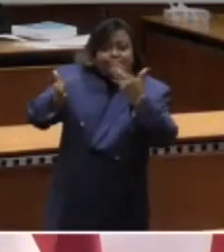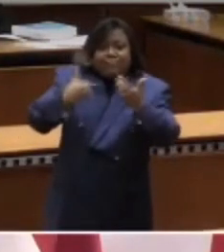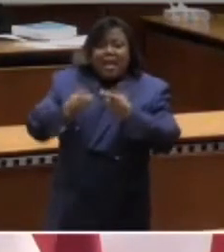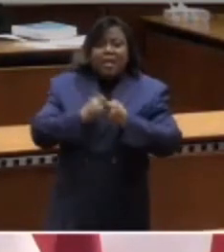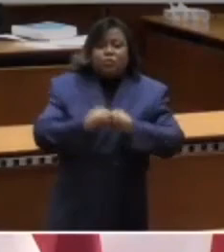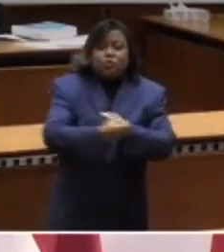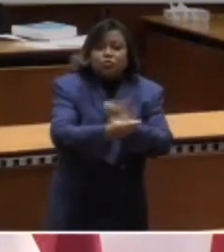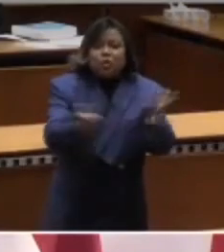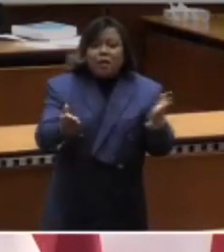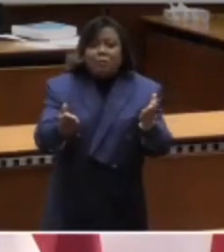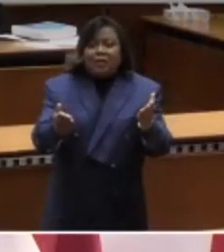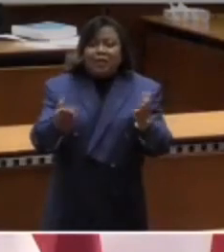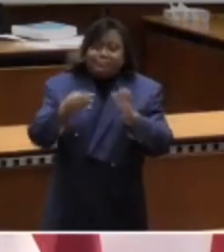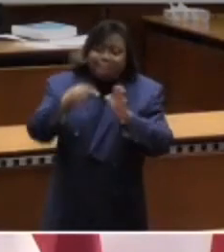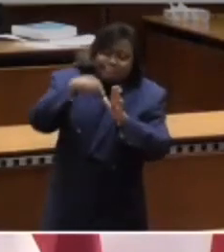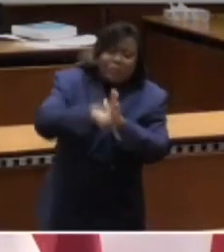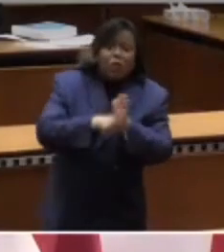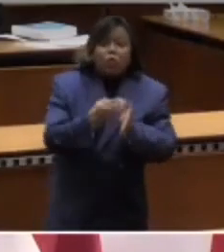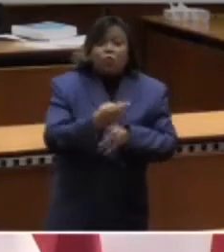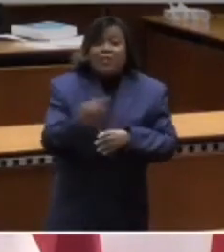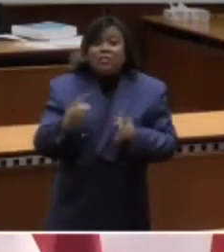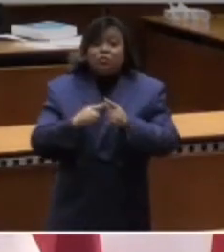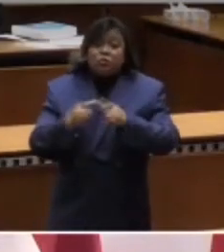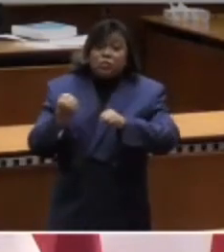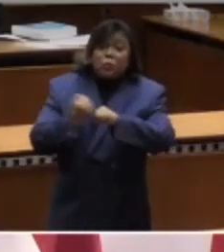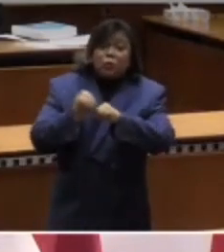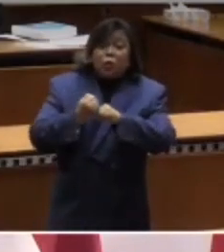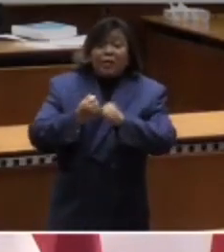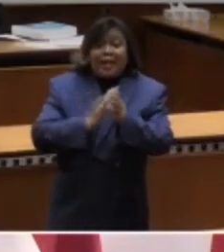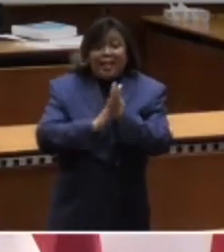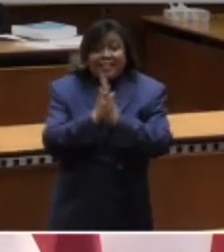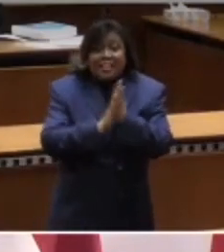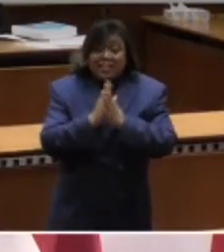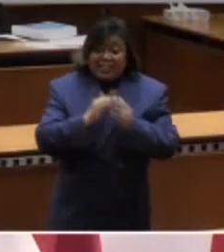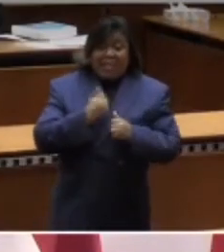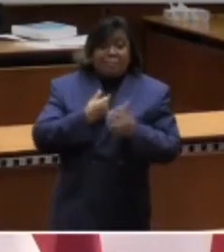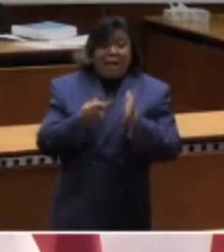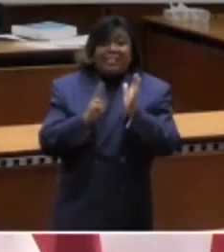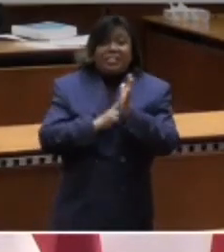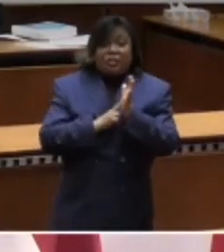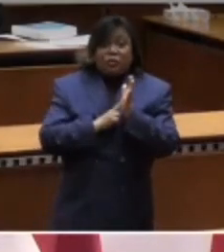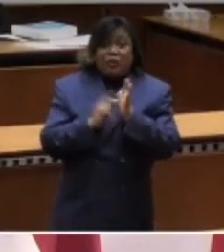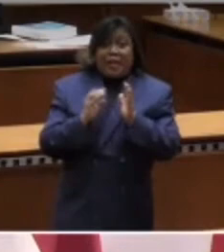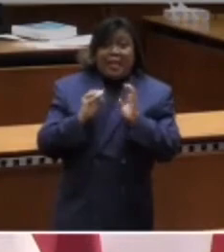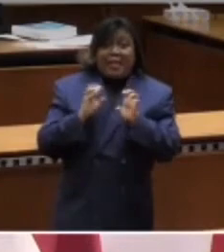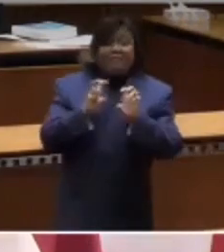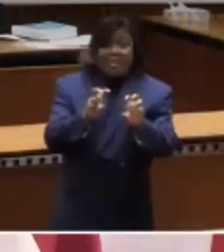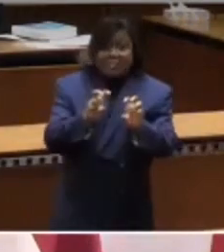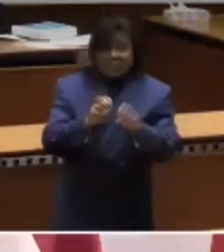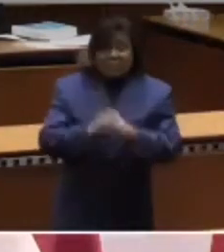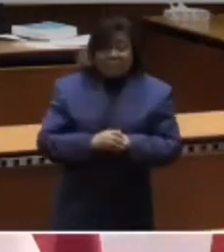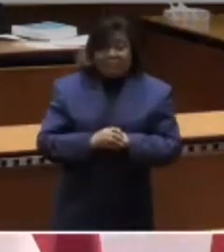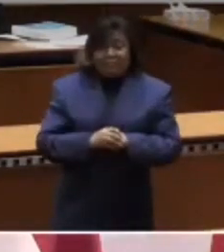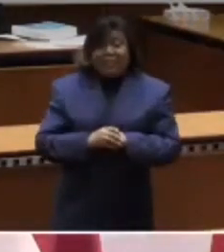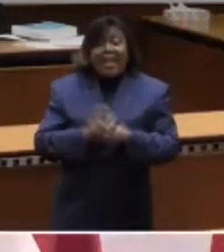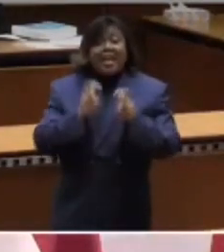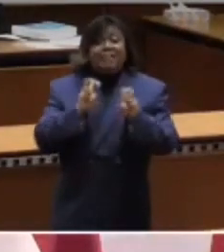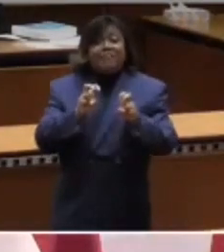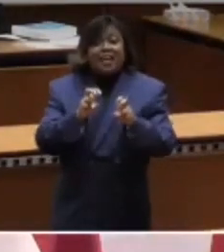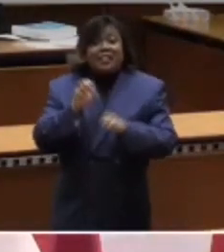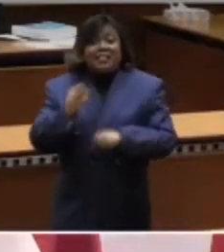and distributing philanthropic resources to support initiatives like my signature investment,